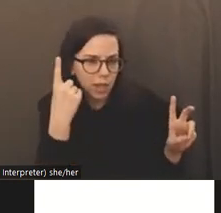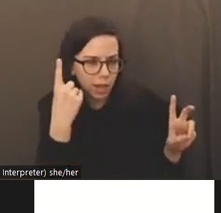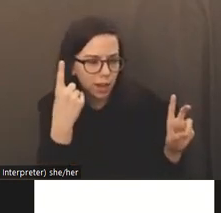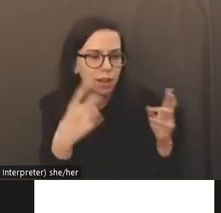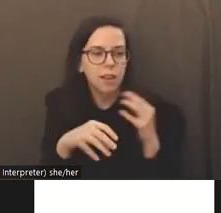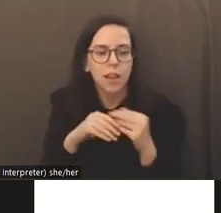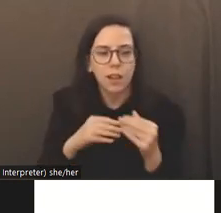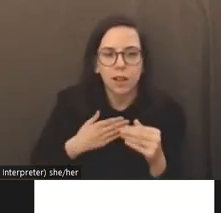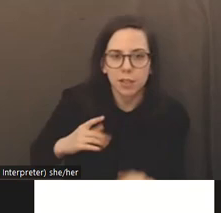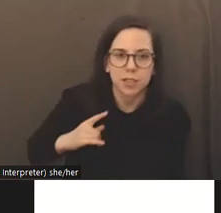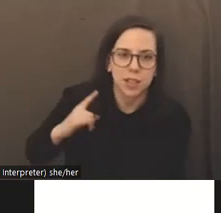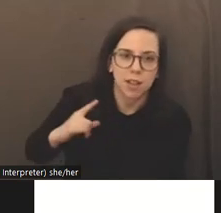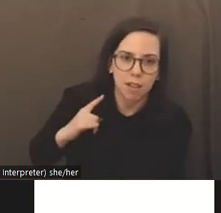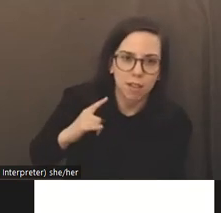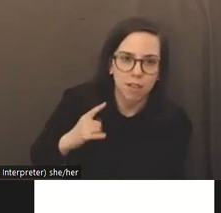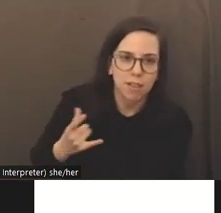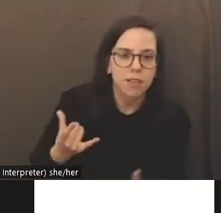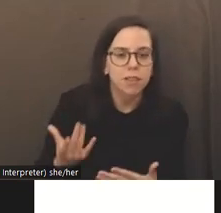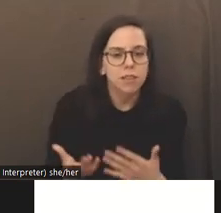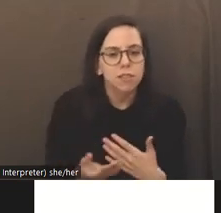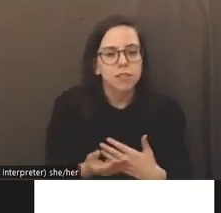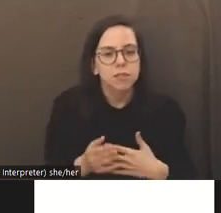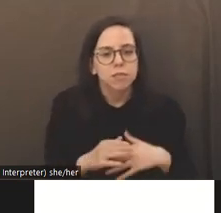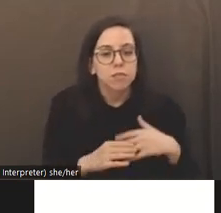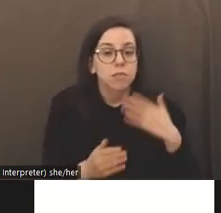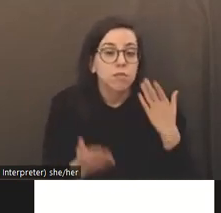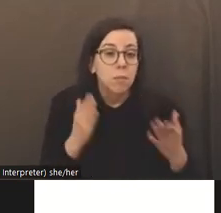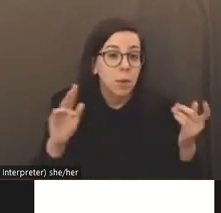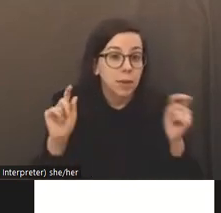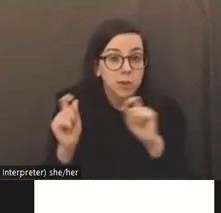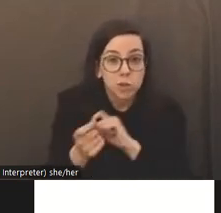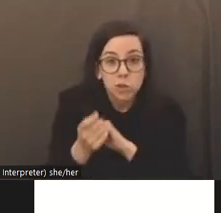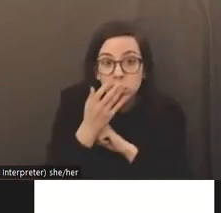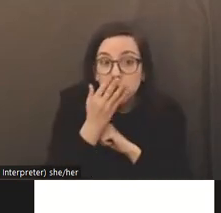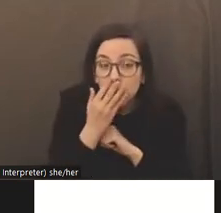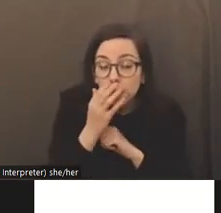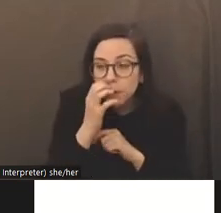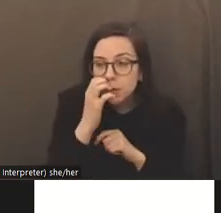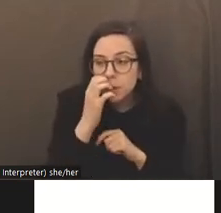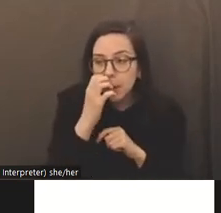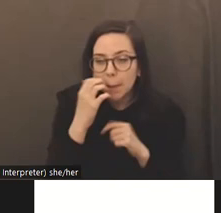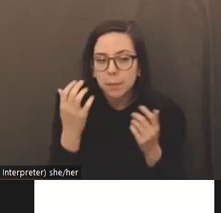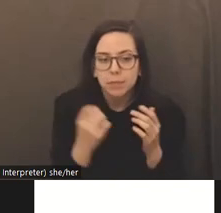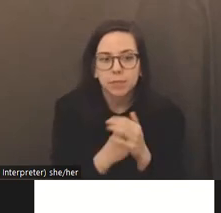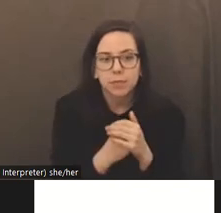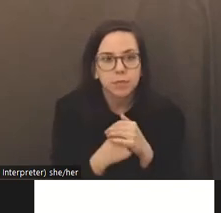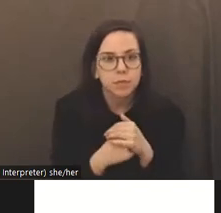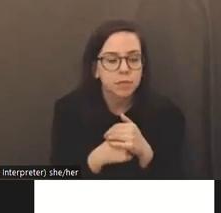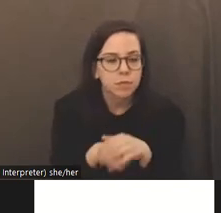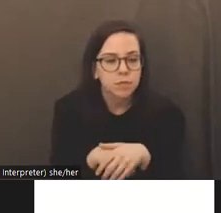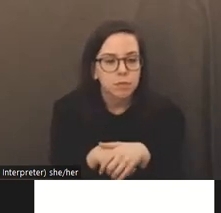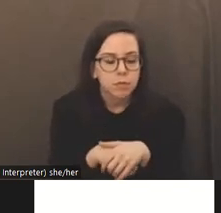own stylistic kind of a hand to it, they might be changing even the color palette. So lots of things